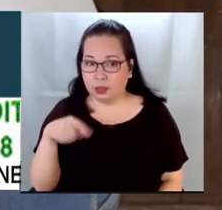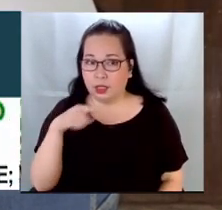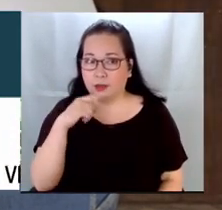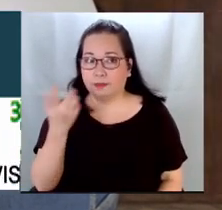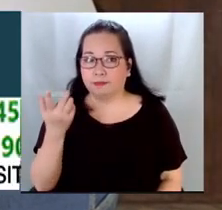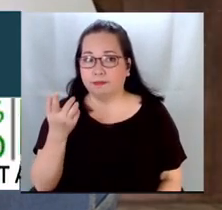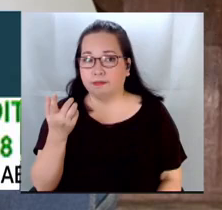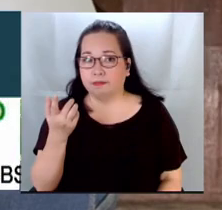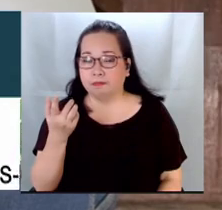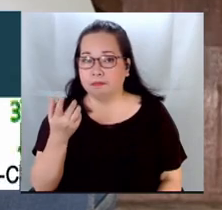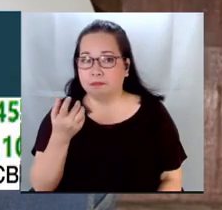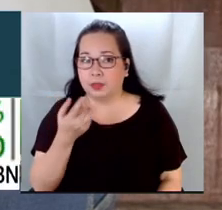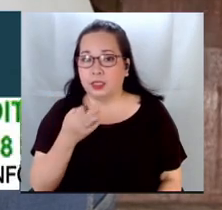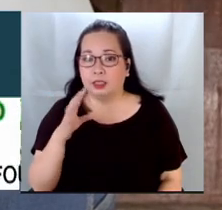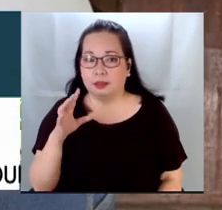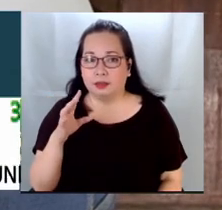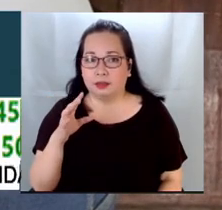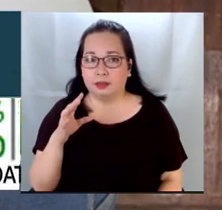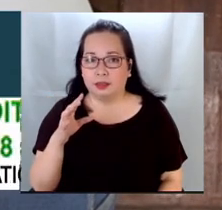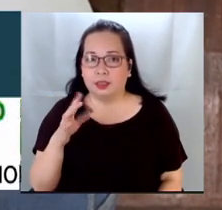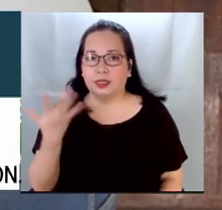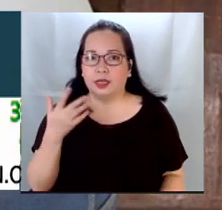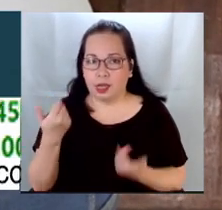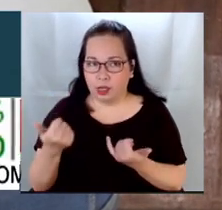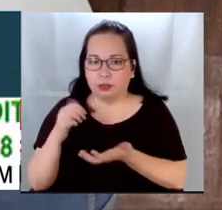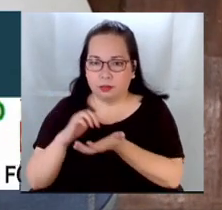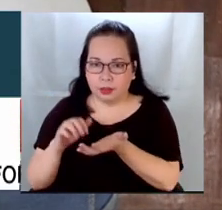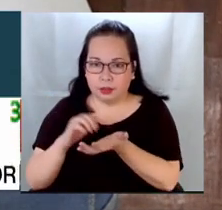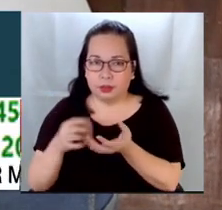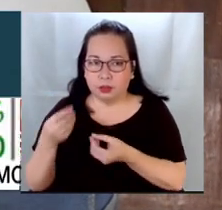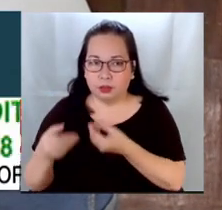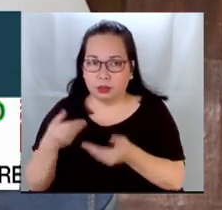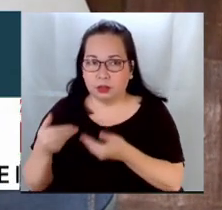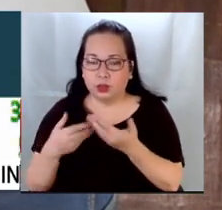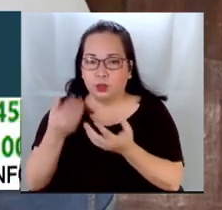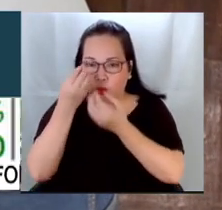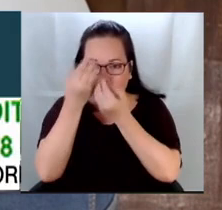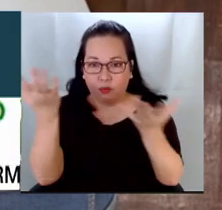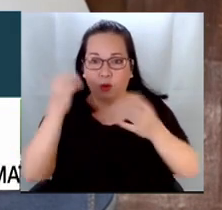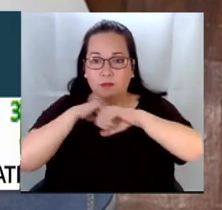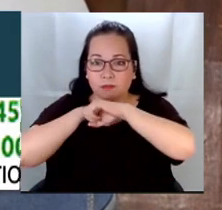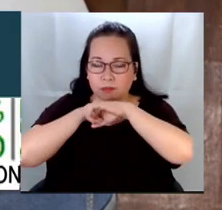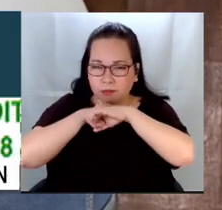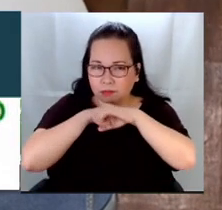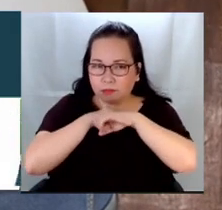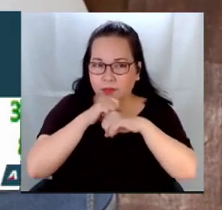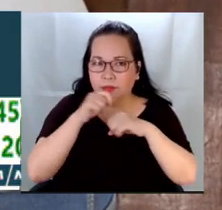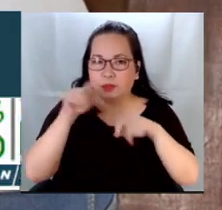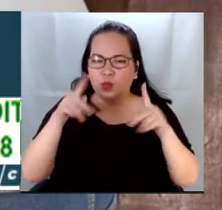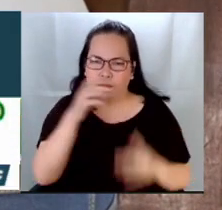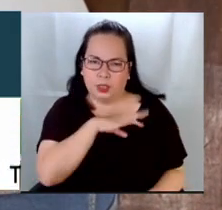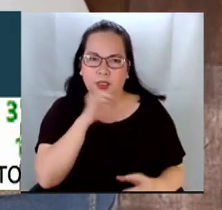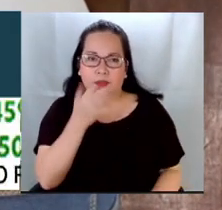Corazon Flores, says the Department of Health is conducting a series of campaigns to educate the public about the benefits of being vaccinated